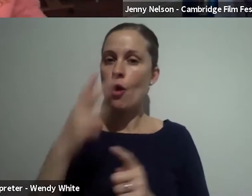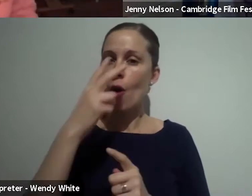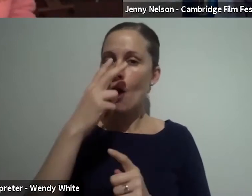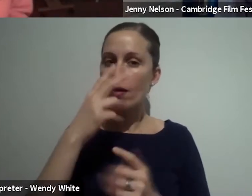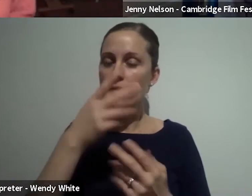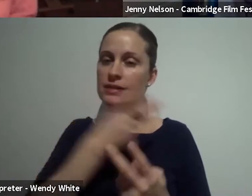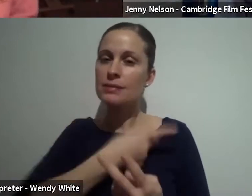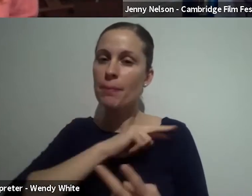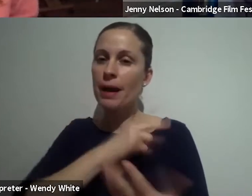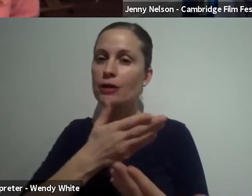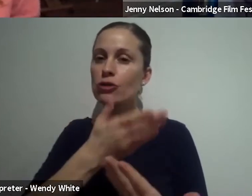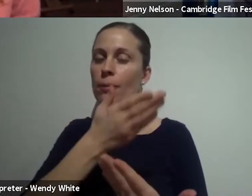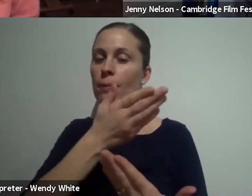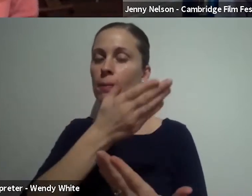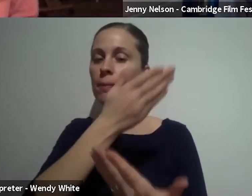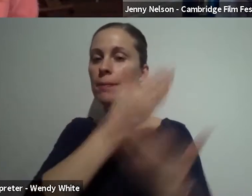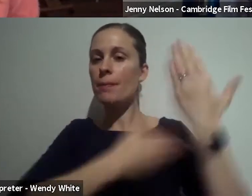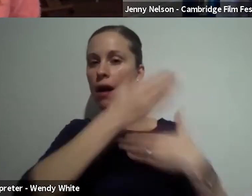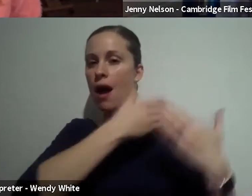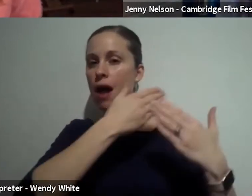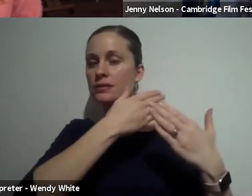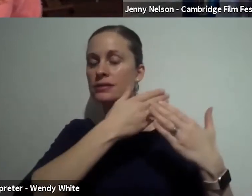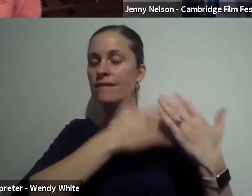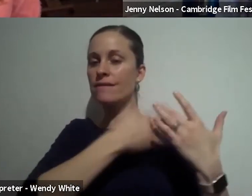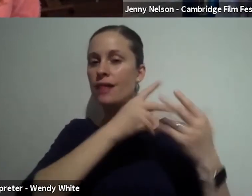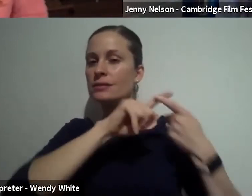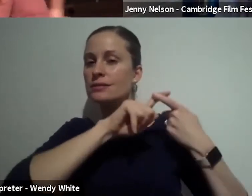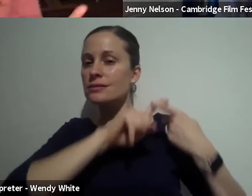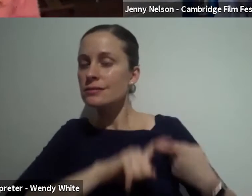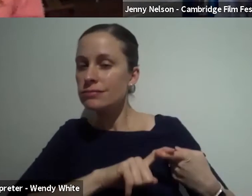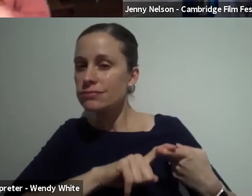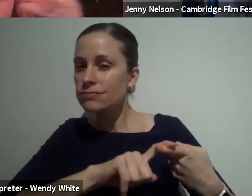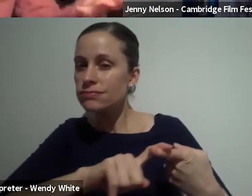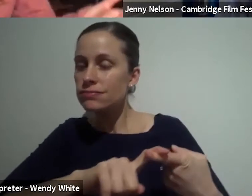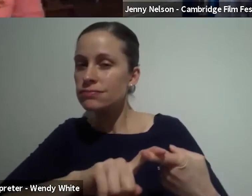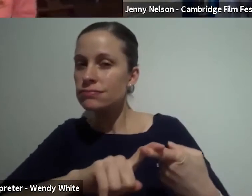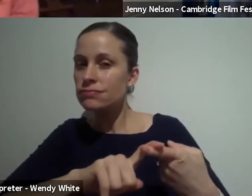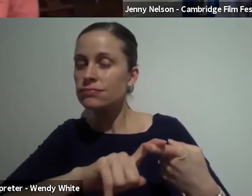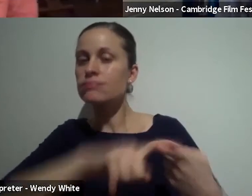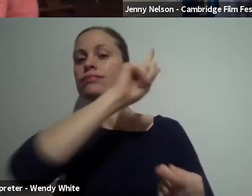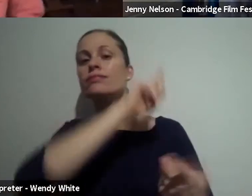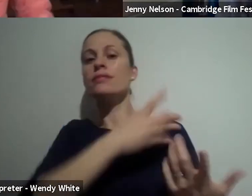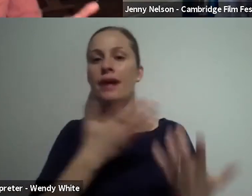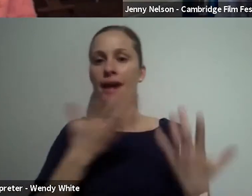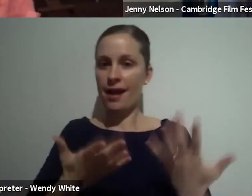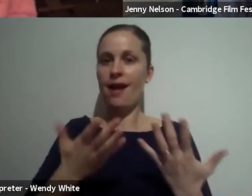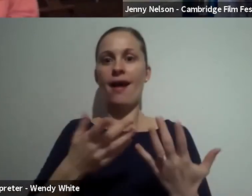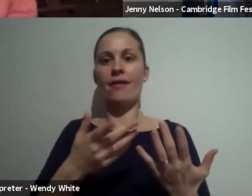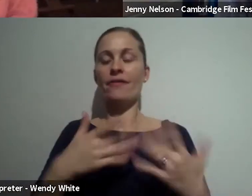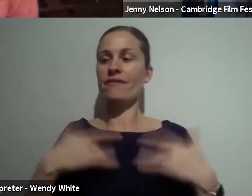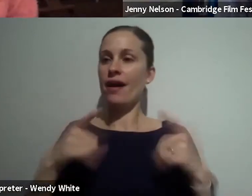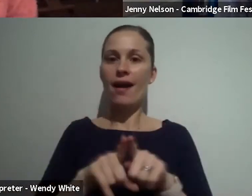Spanish recent history, and Spain was already like a modern country and was